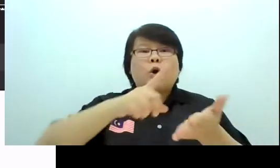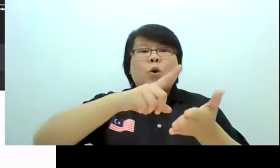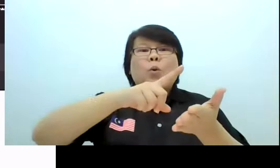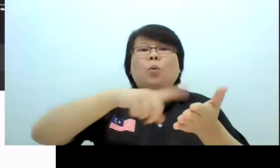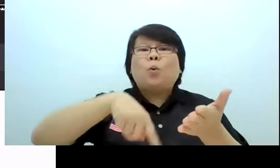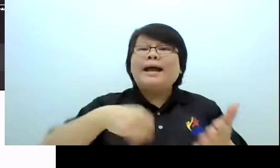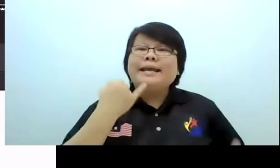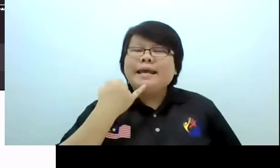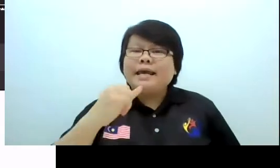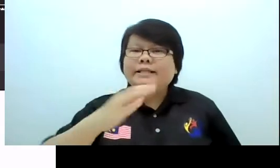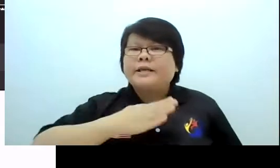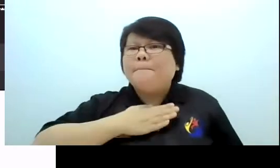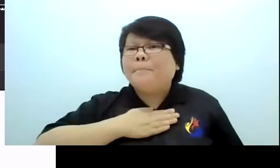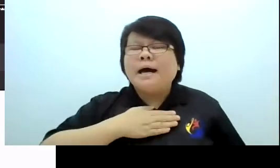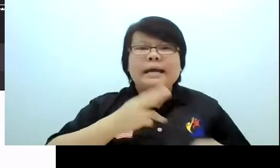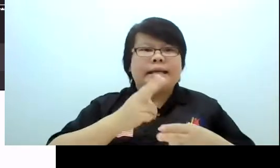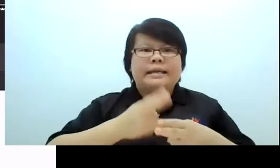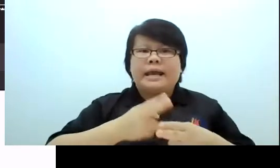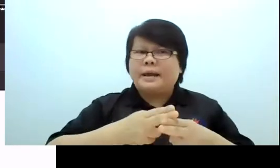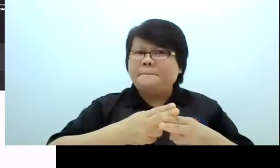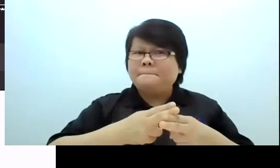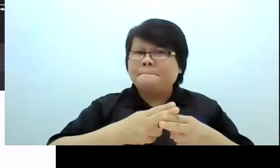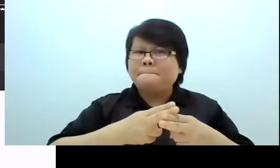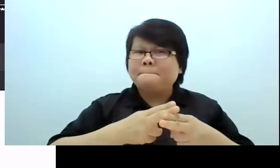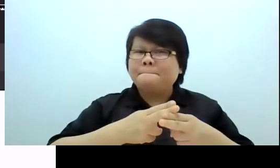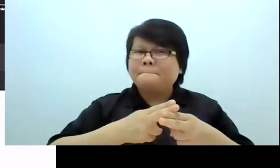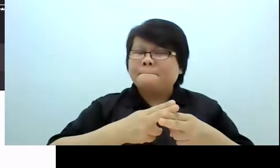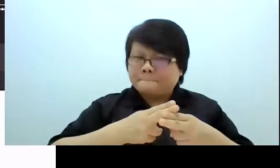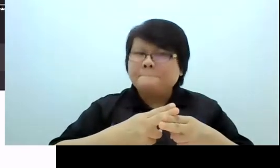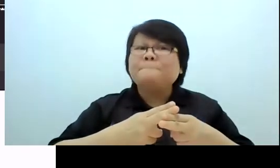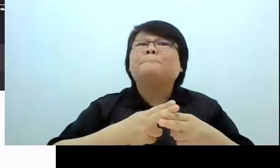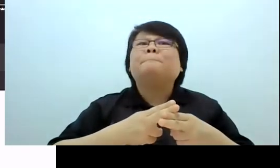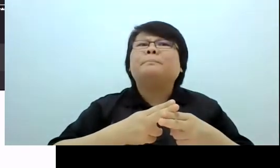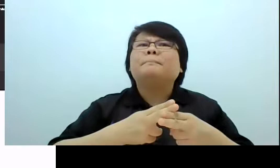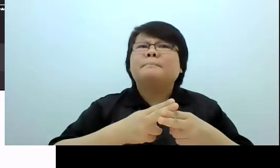Okay, what is my name?